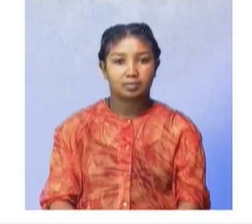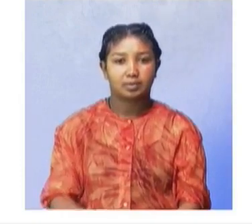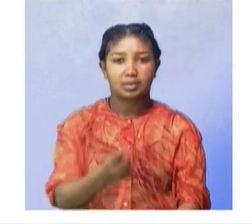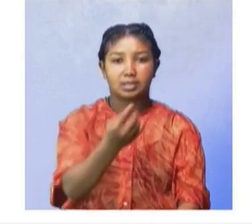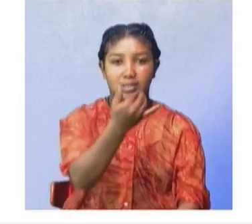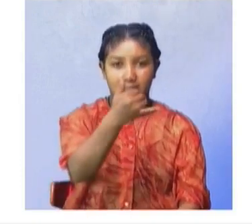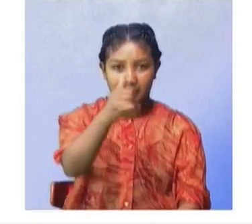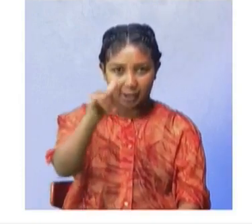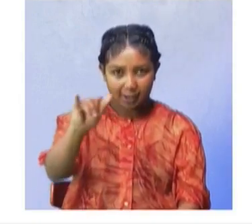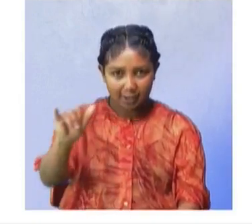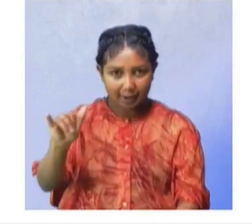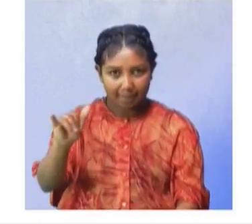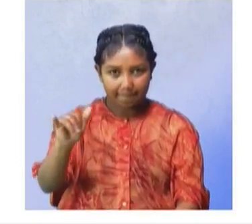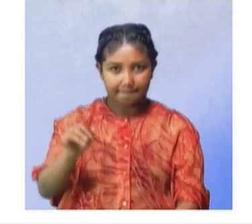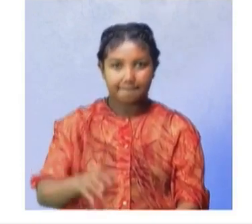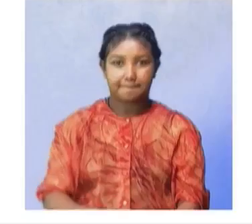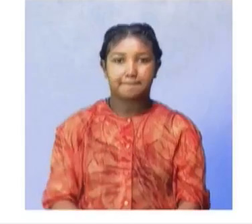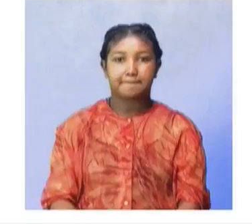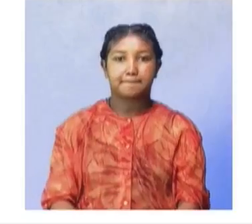Play.